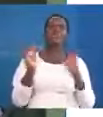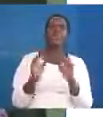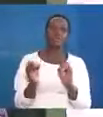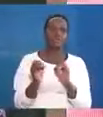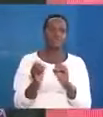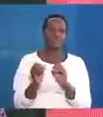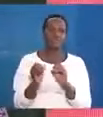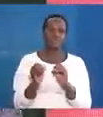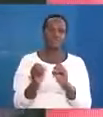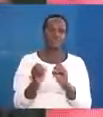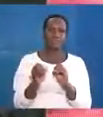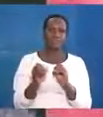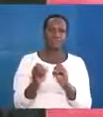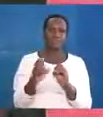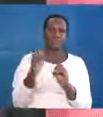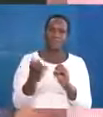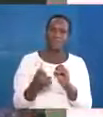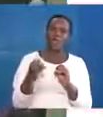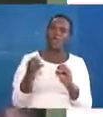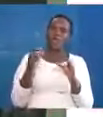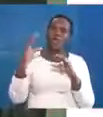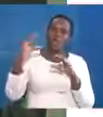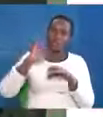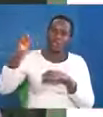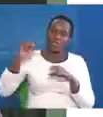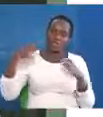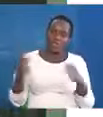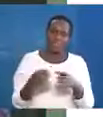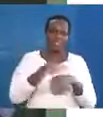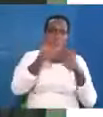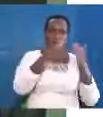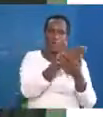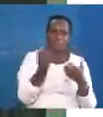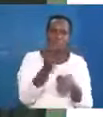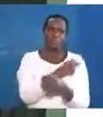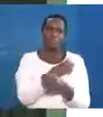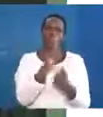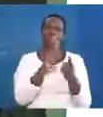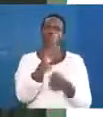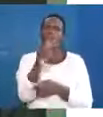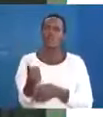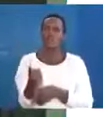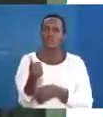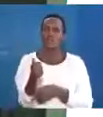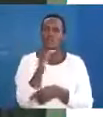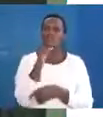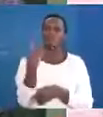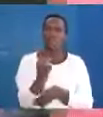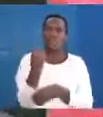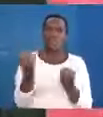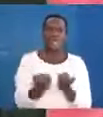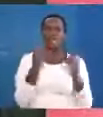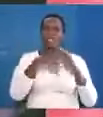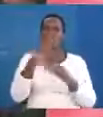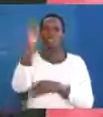other. And political parties will consult among each other. What we are talking about here is not only happening in Kenya. That's how it's